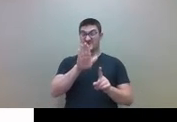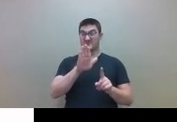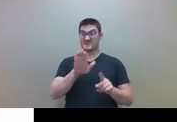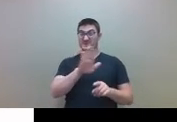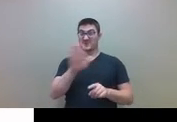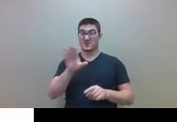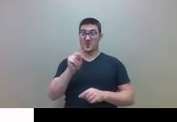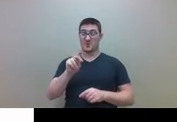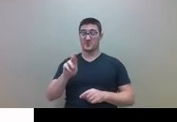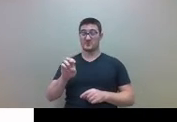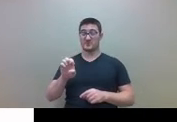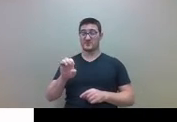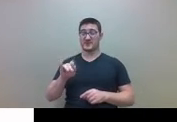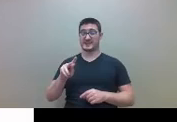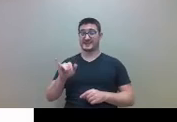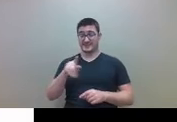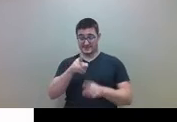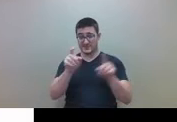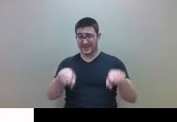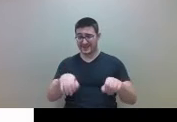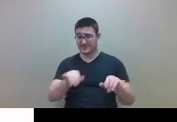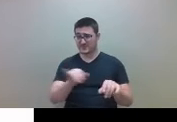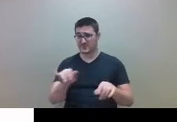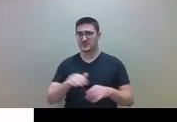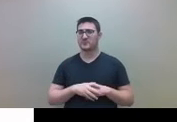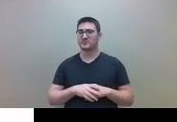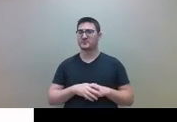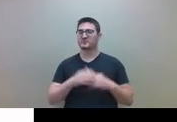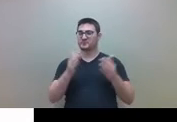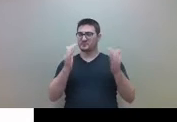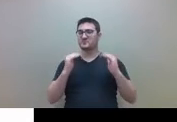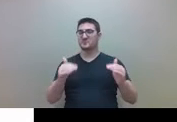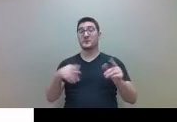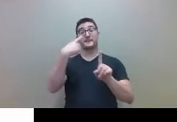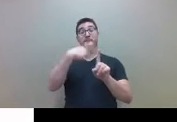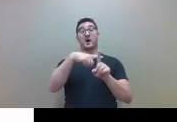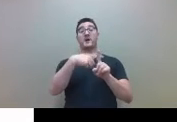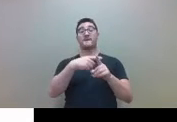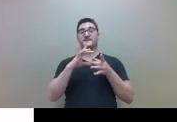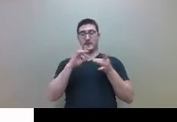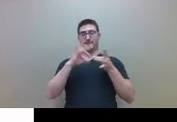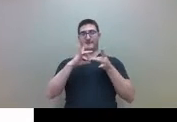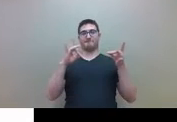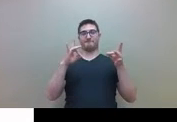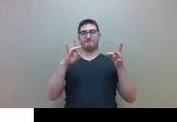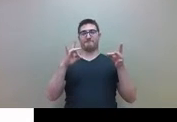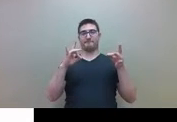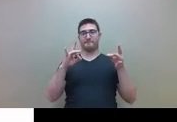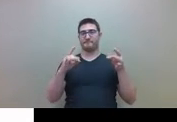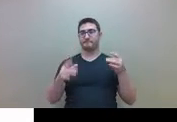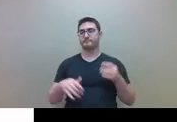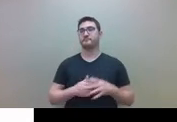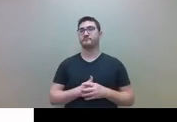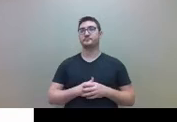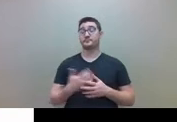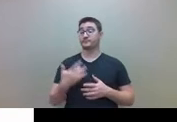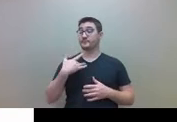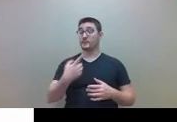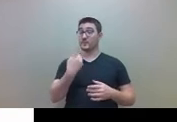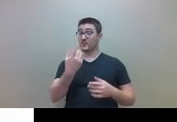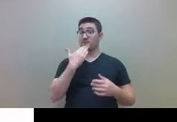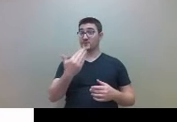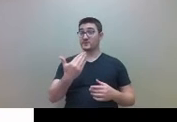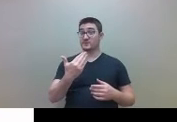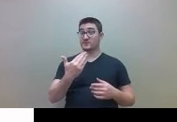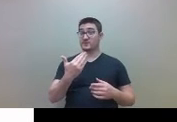and we'll get into some of those phrases that you'd want to say to yourself. A really good exercise is to look in the mirror